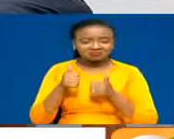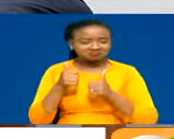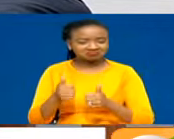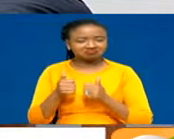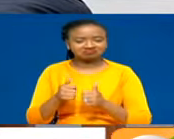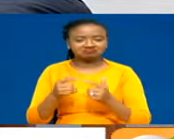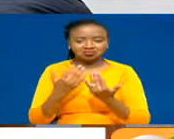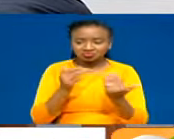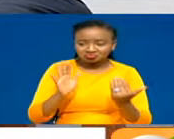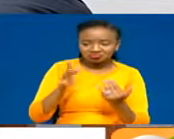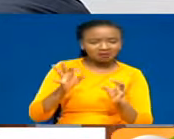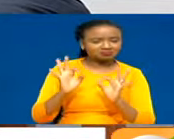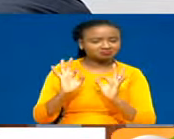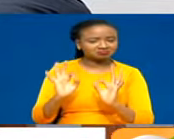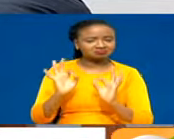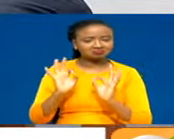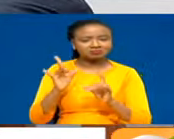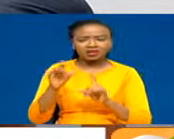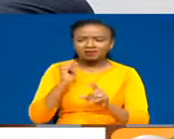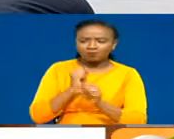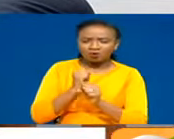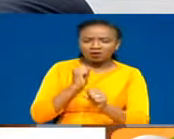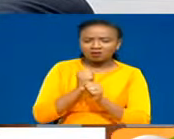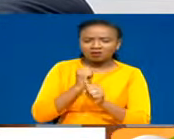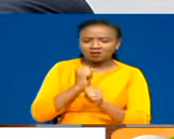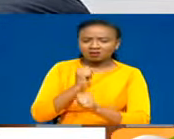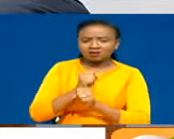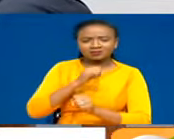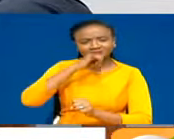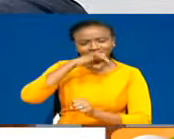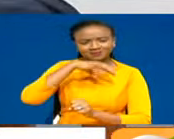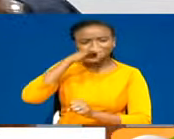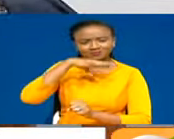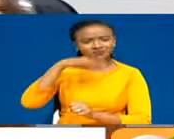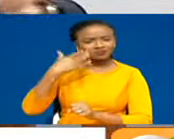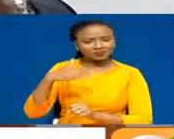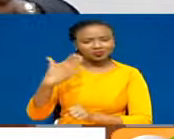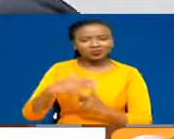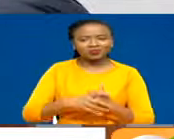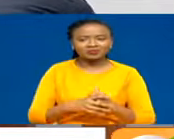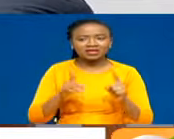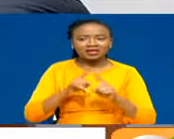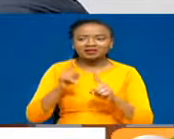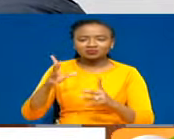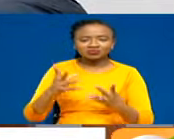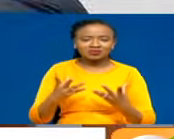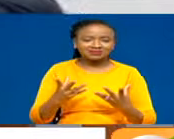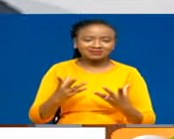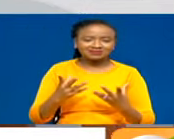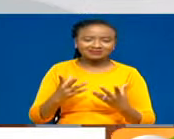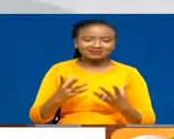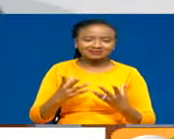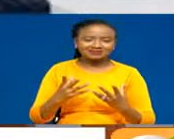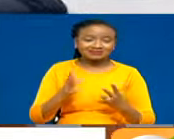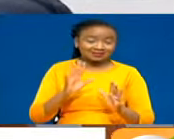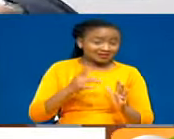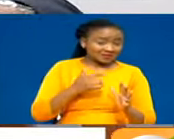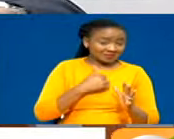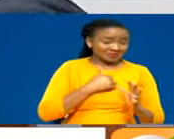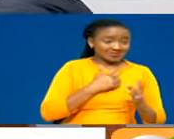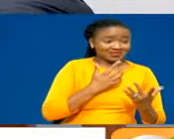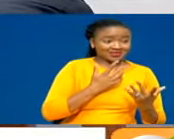kid, works so hard. I not really allowed to talk about other teams'